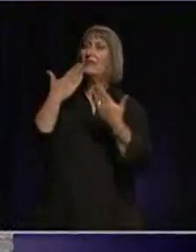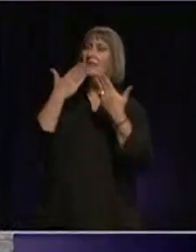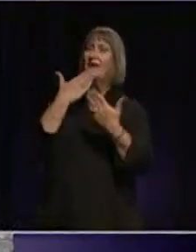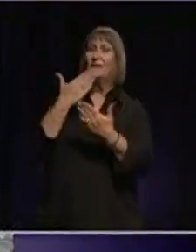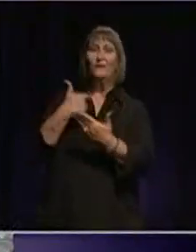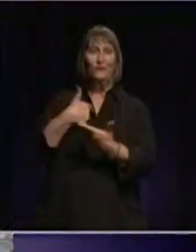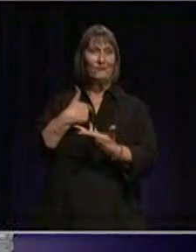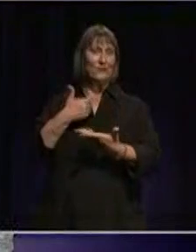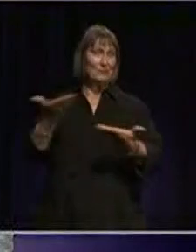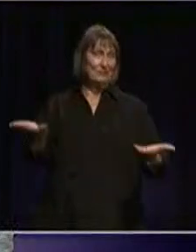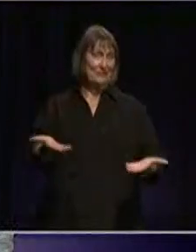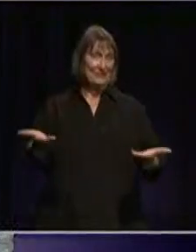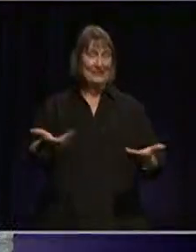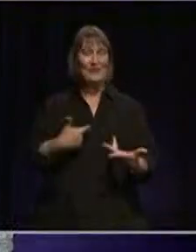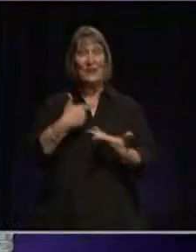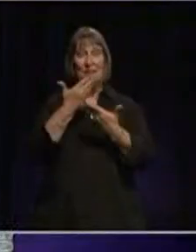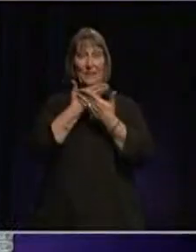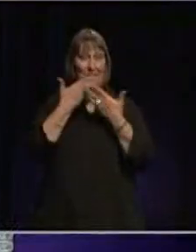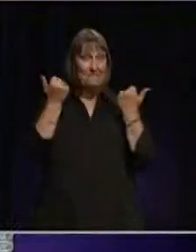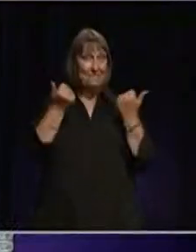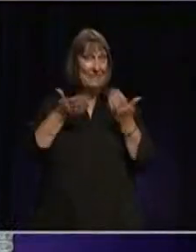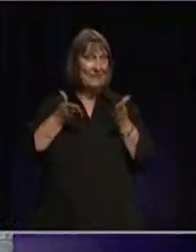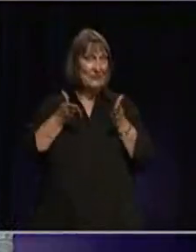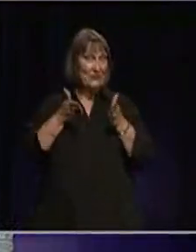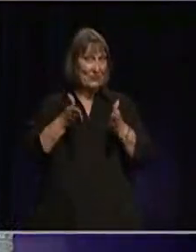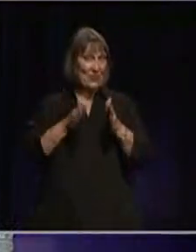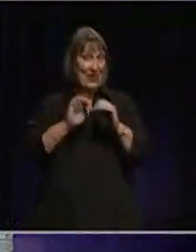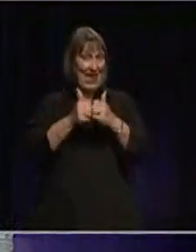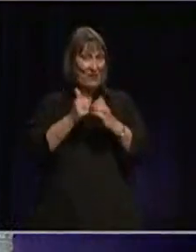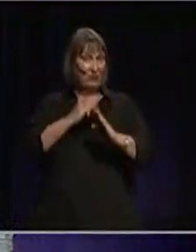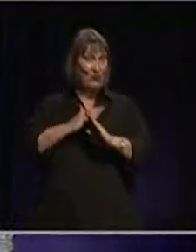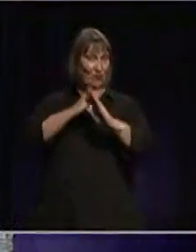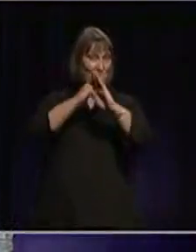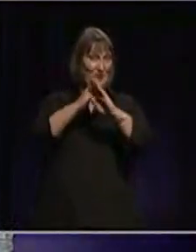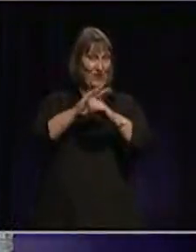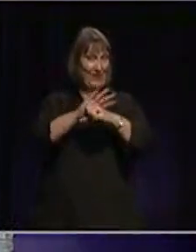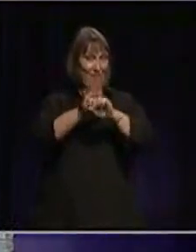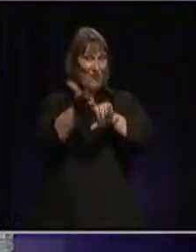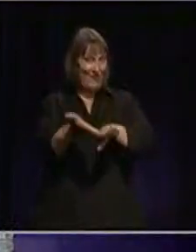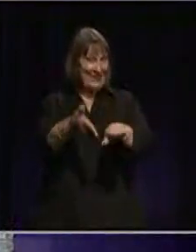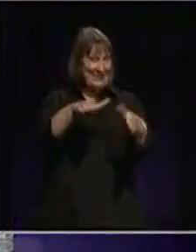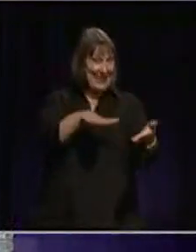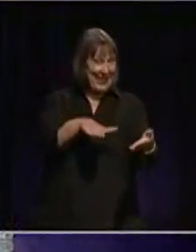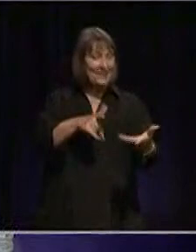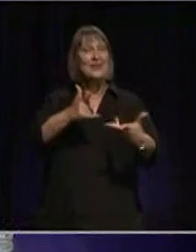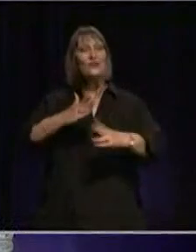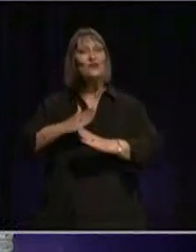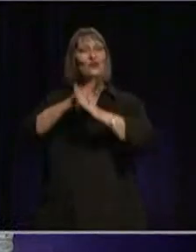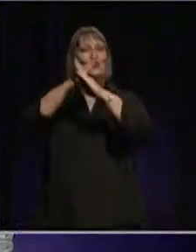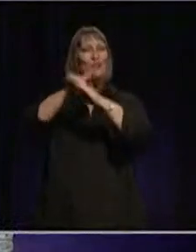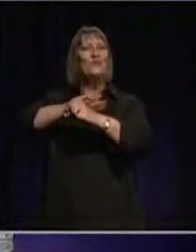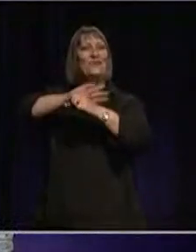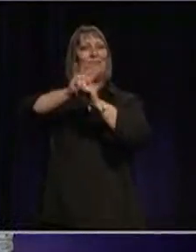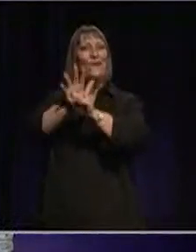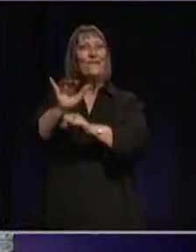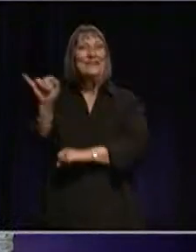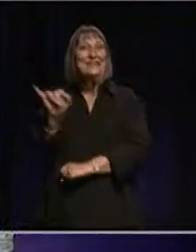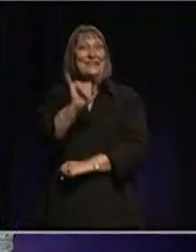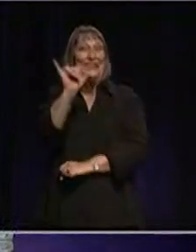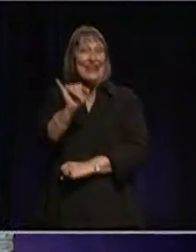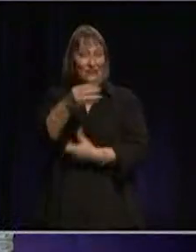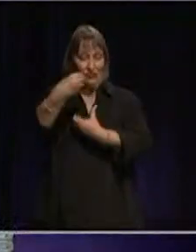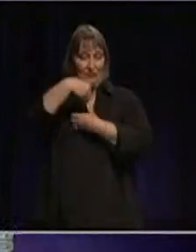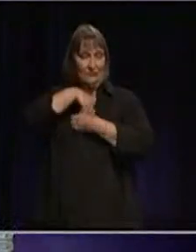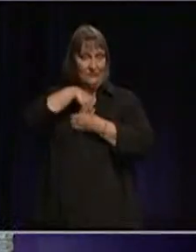evening. The best way to prevent a COVID death is to prevent a COVID infection, so we're all about vaccines.